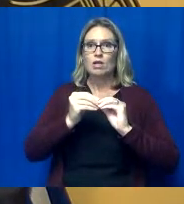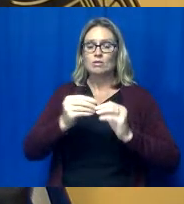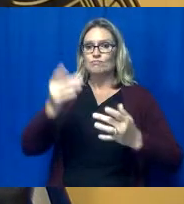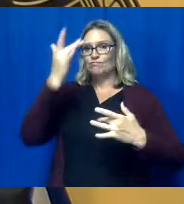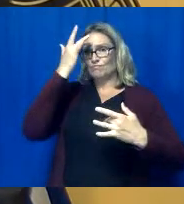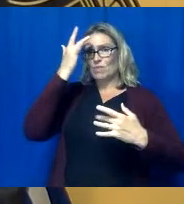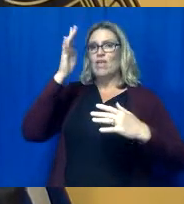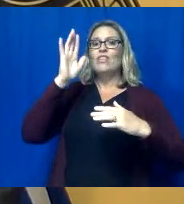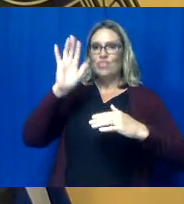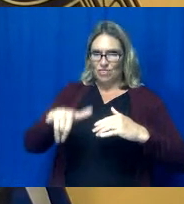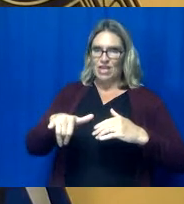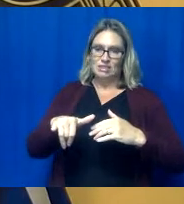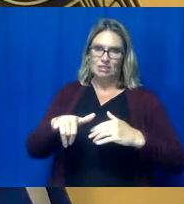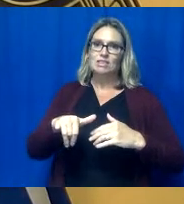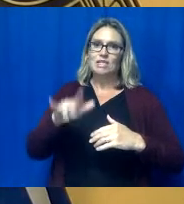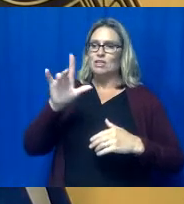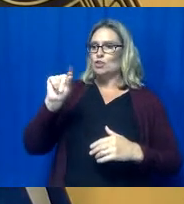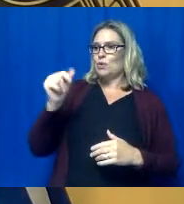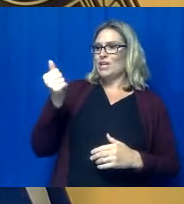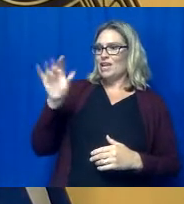back in 2019.